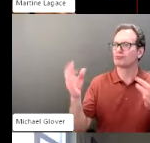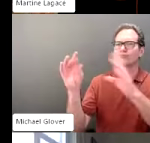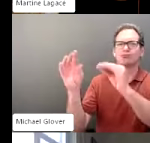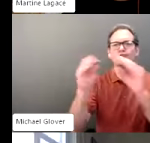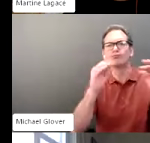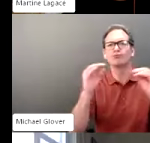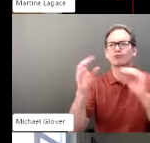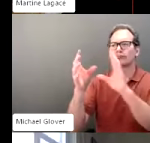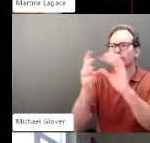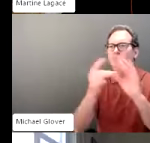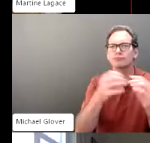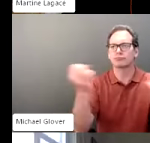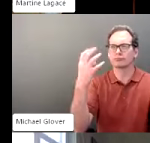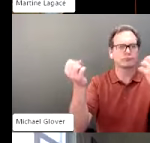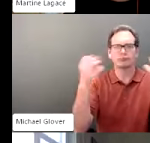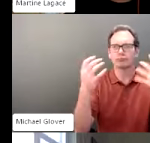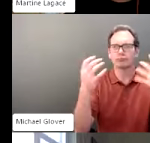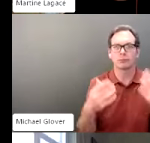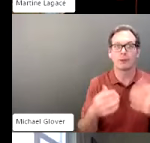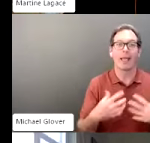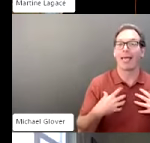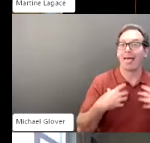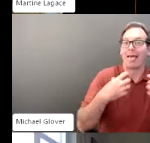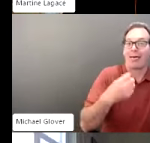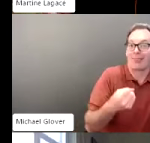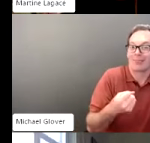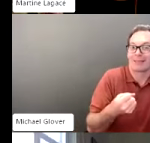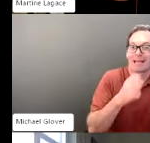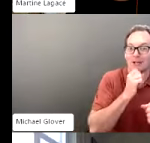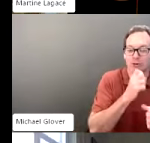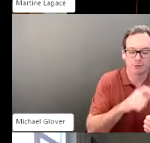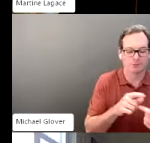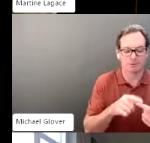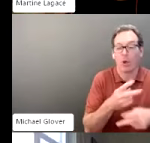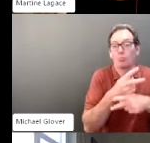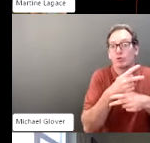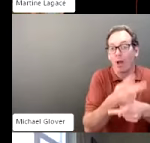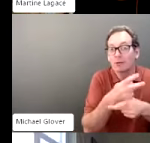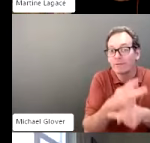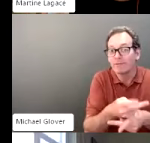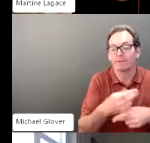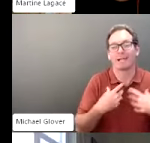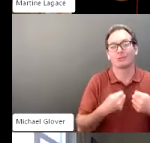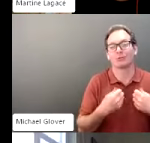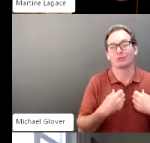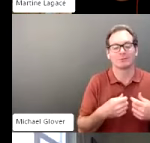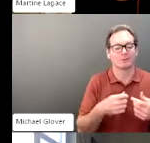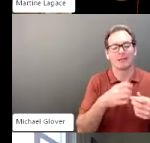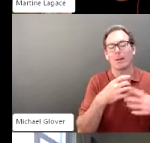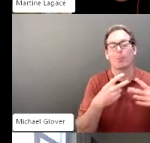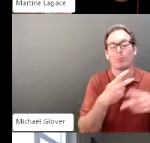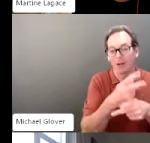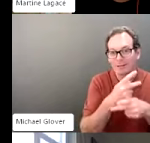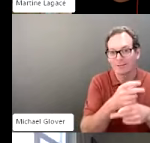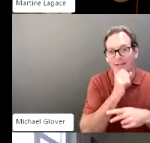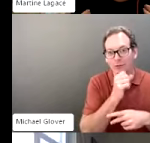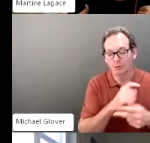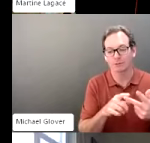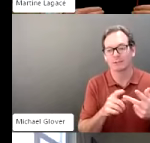aging, productive aging, successful aging, all these models, norms, and ideologies stemming from